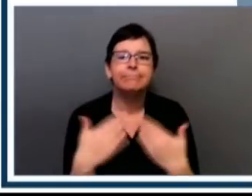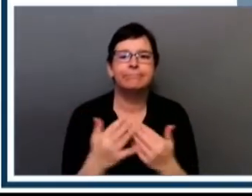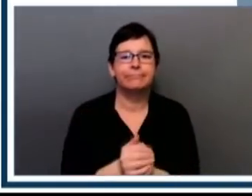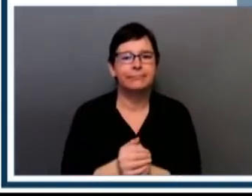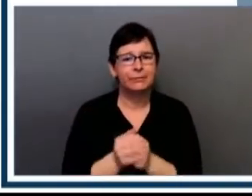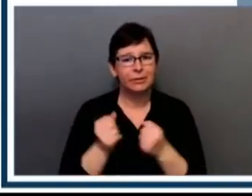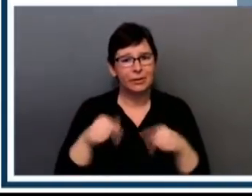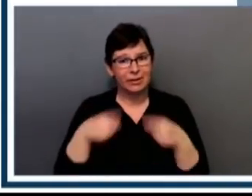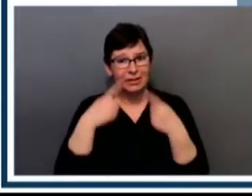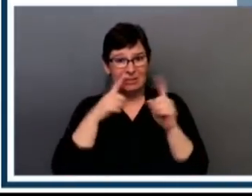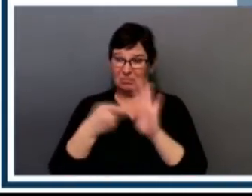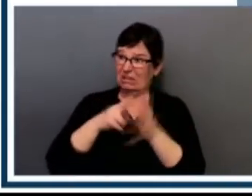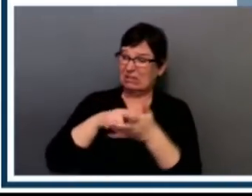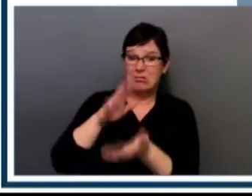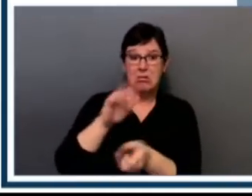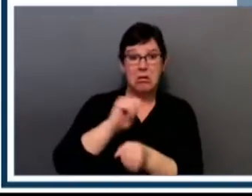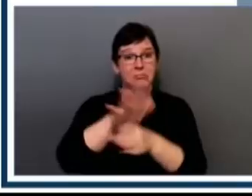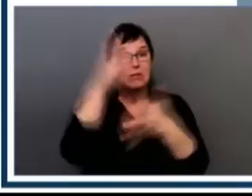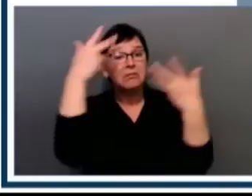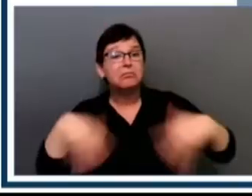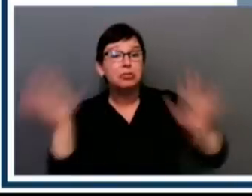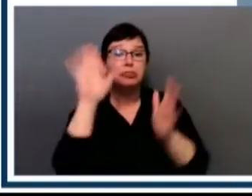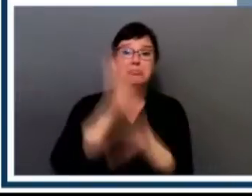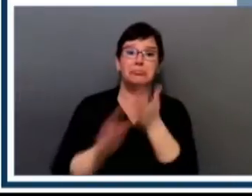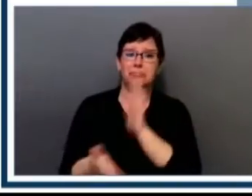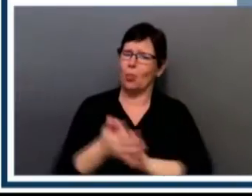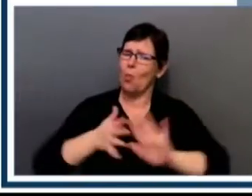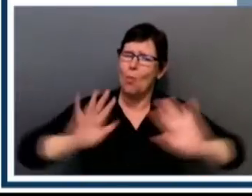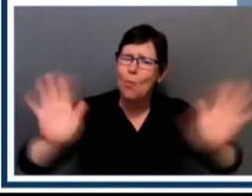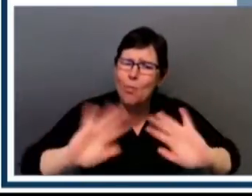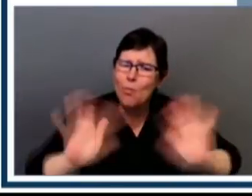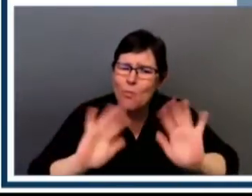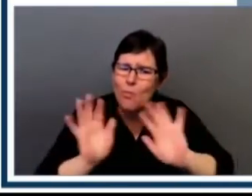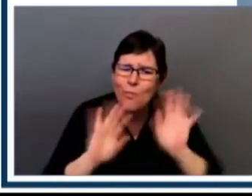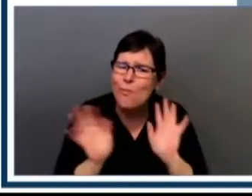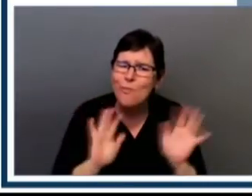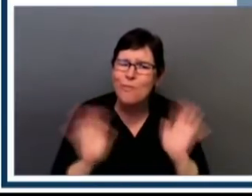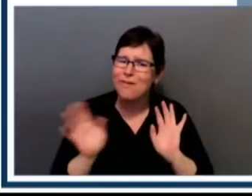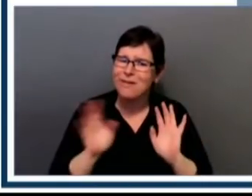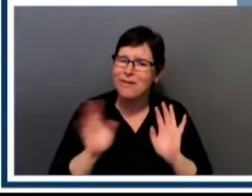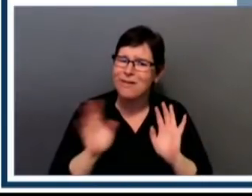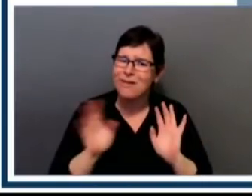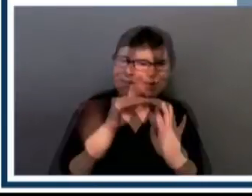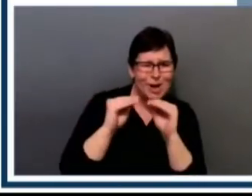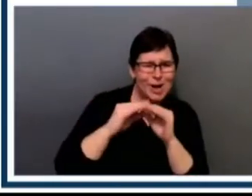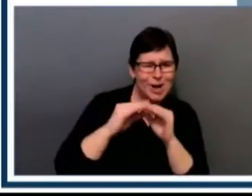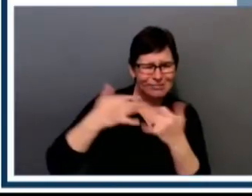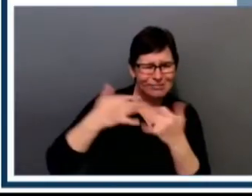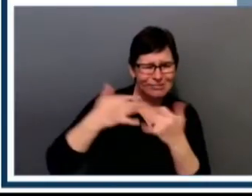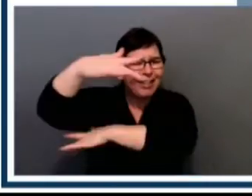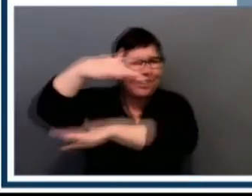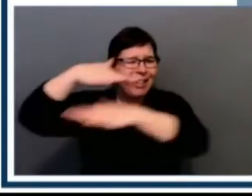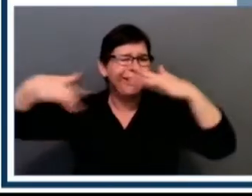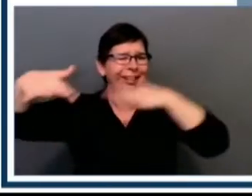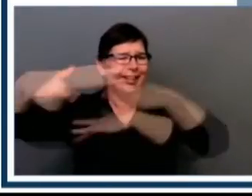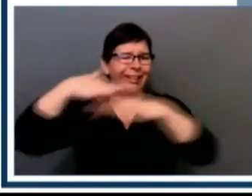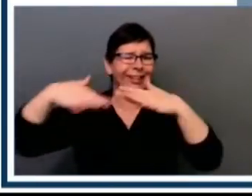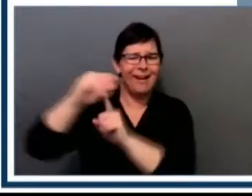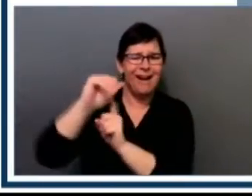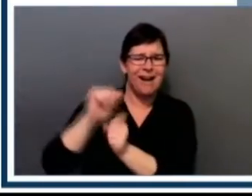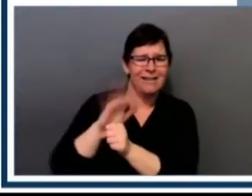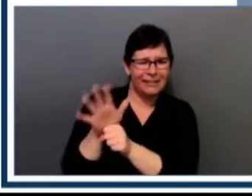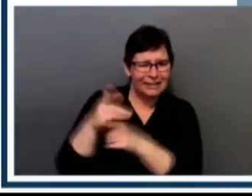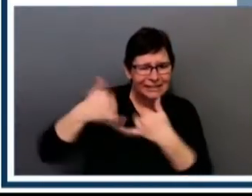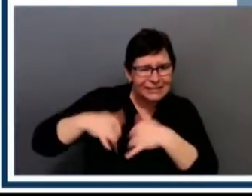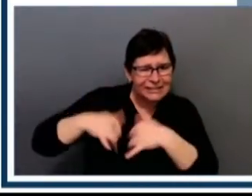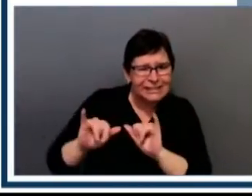of vaccines and the experience to know what to do to protect ourselves and others, which means it's time for a new approach to